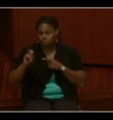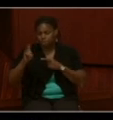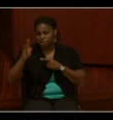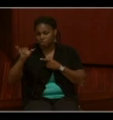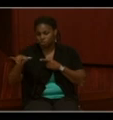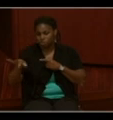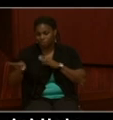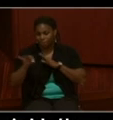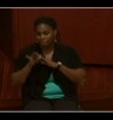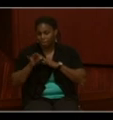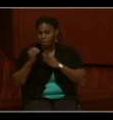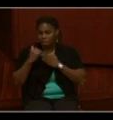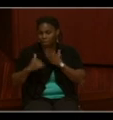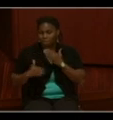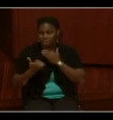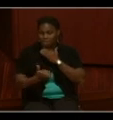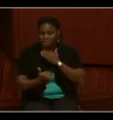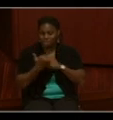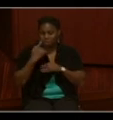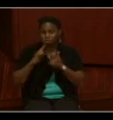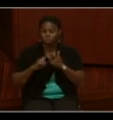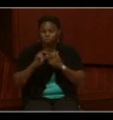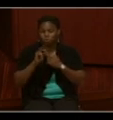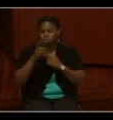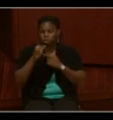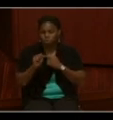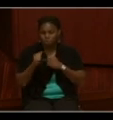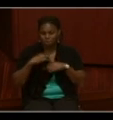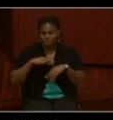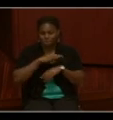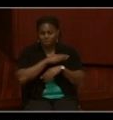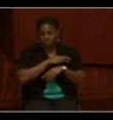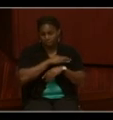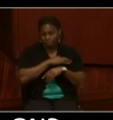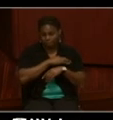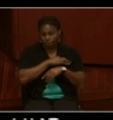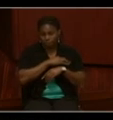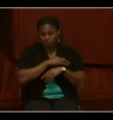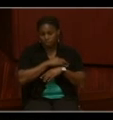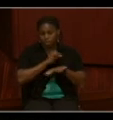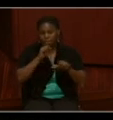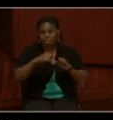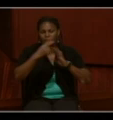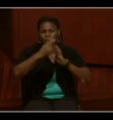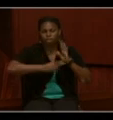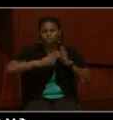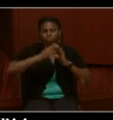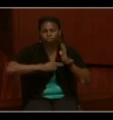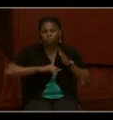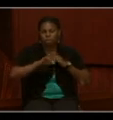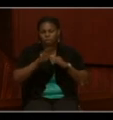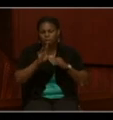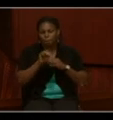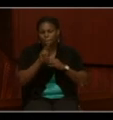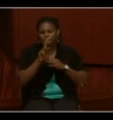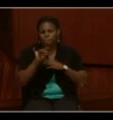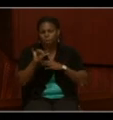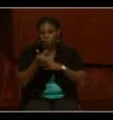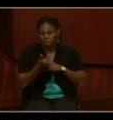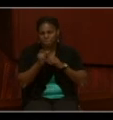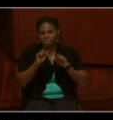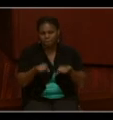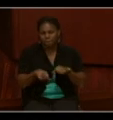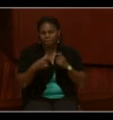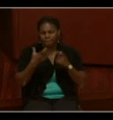passenger list, send that list along to National Archives staff who are adept at reading the markings on a passenger list and then reconstructing